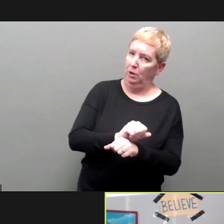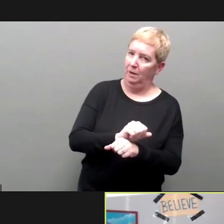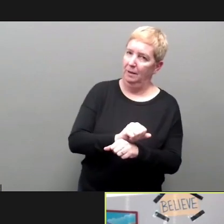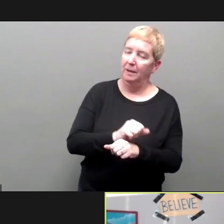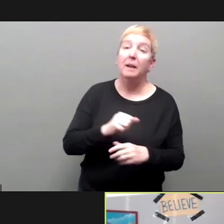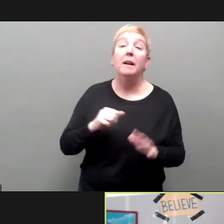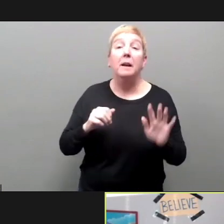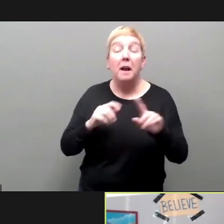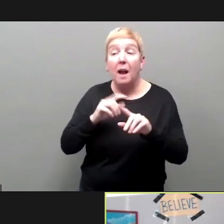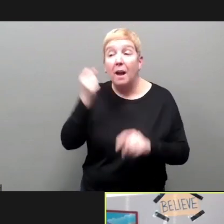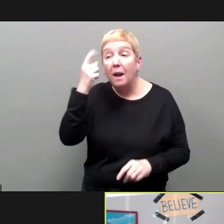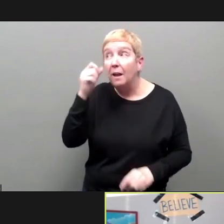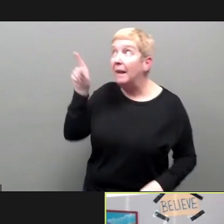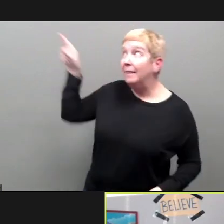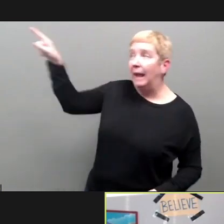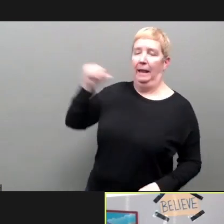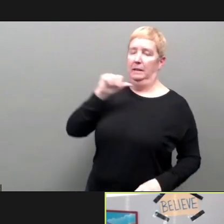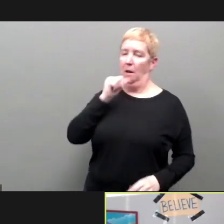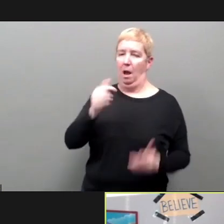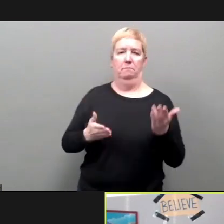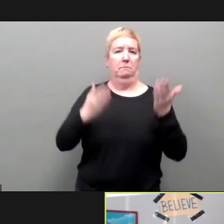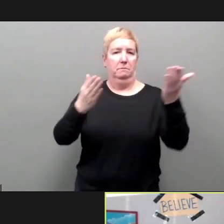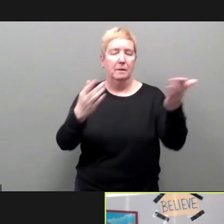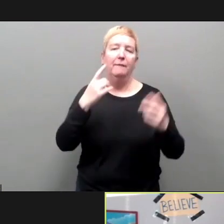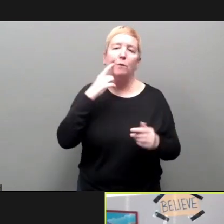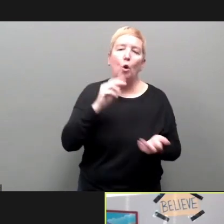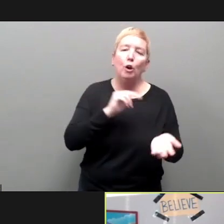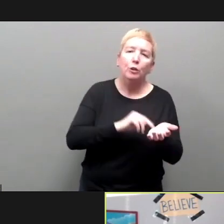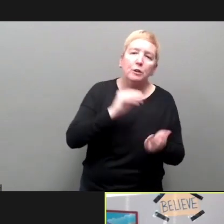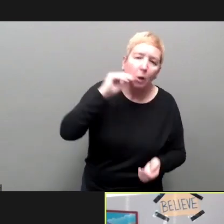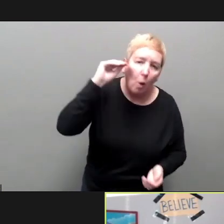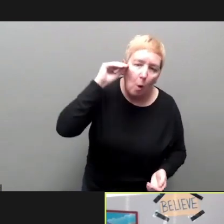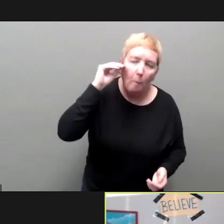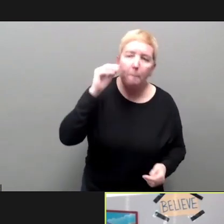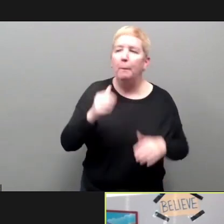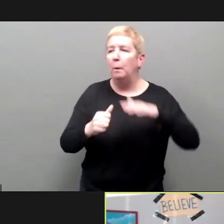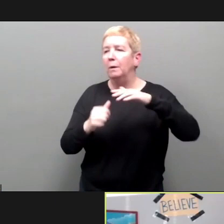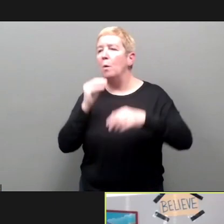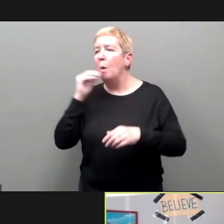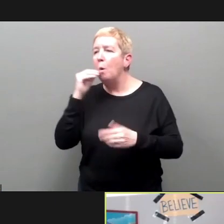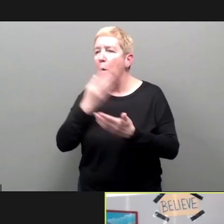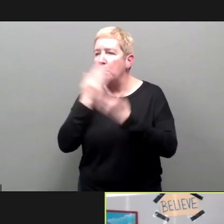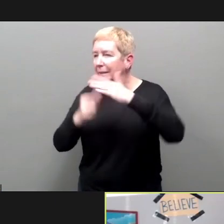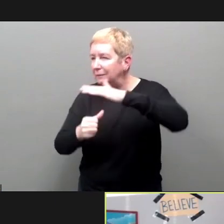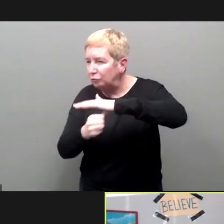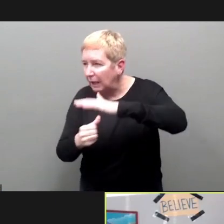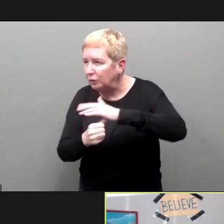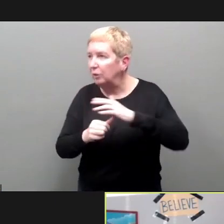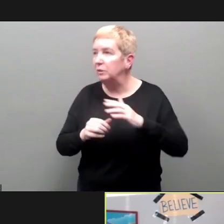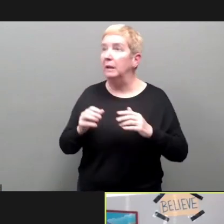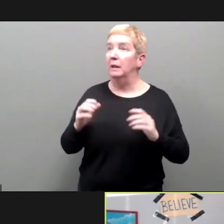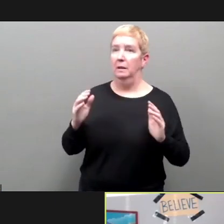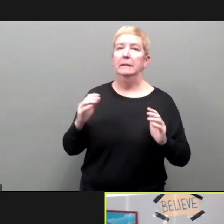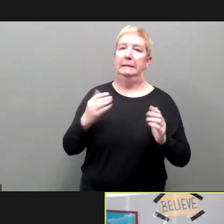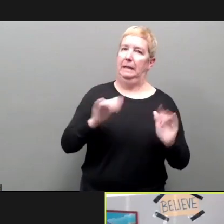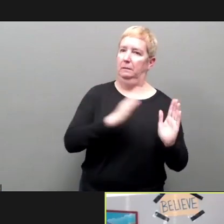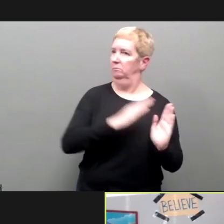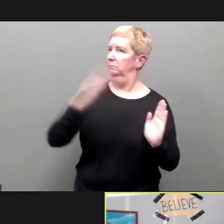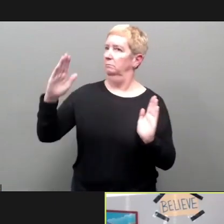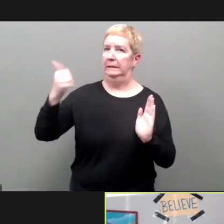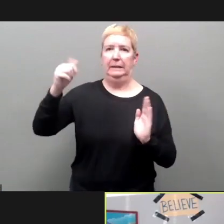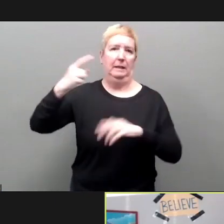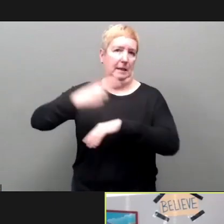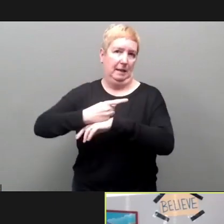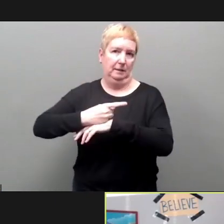care facilities or homeless shelters. That's still 10 days. Places that are at higher risk are still going to be